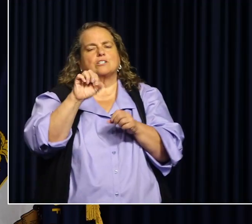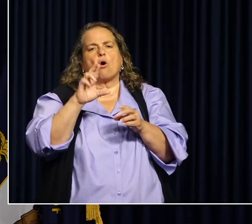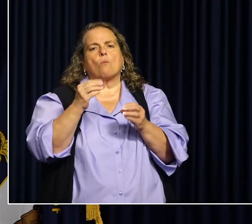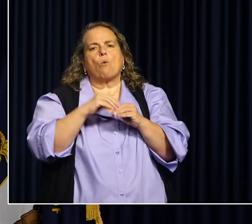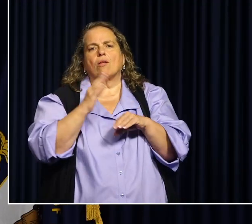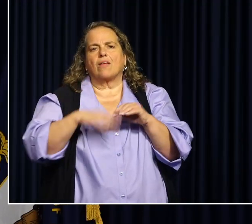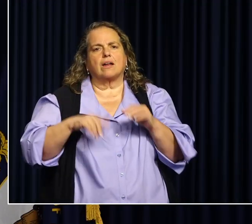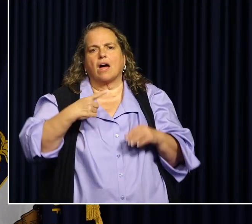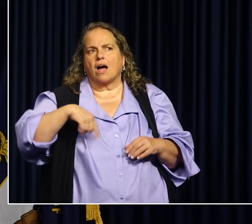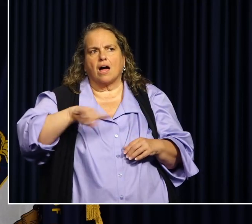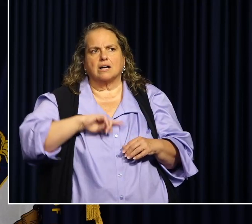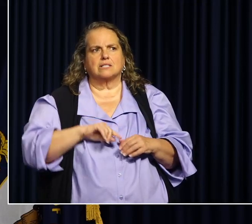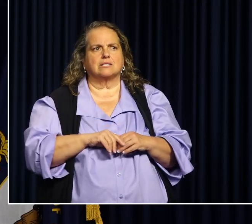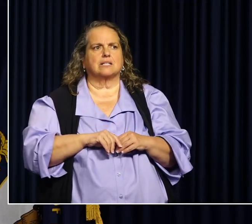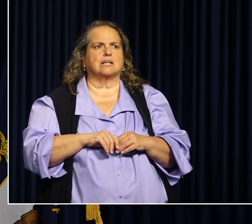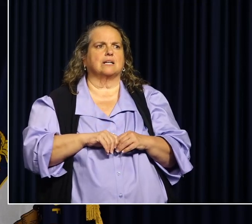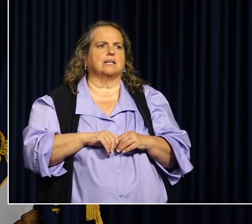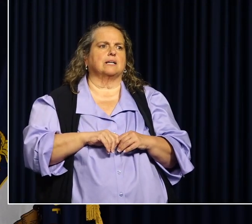us.